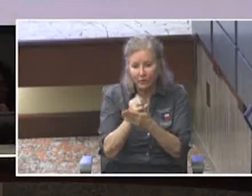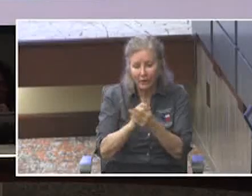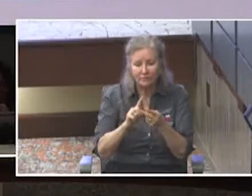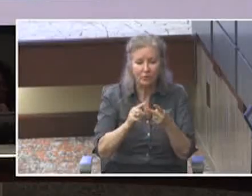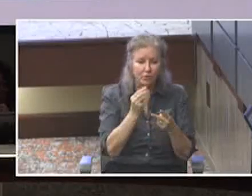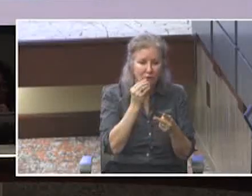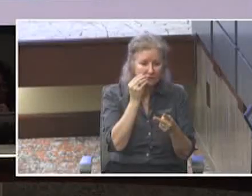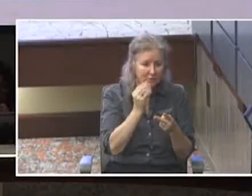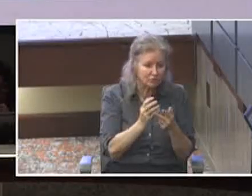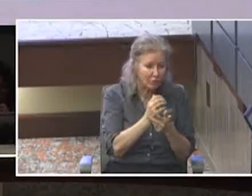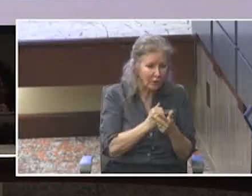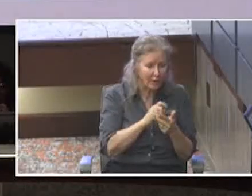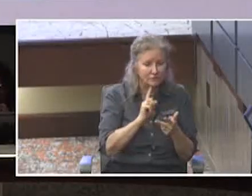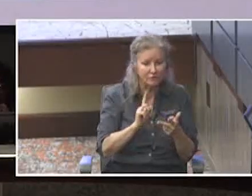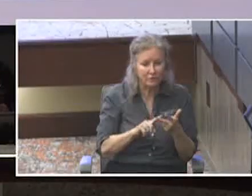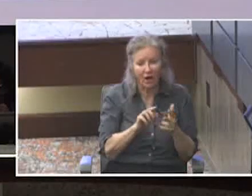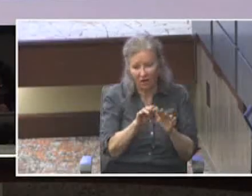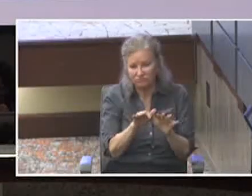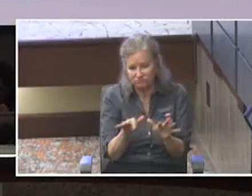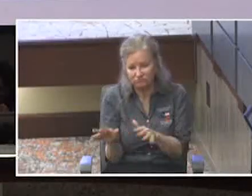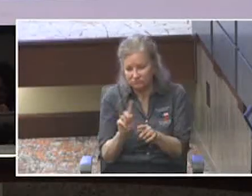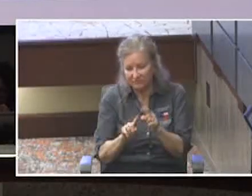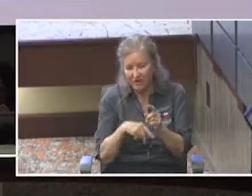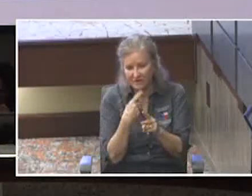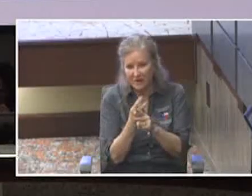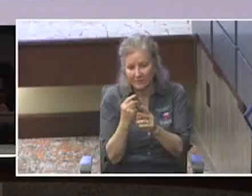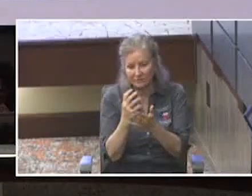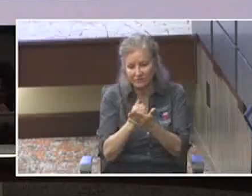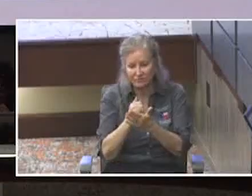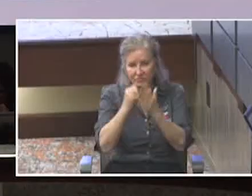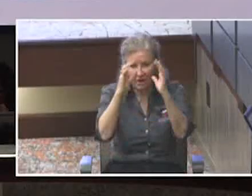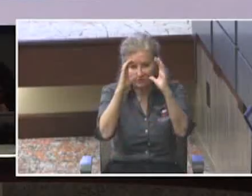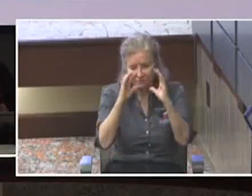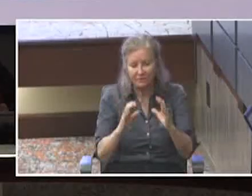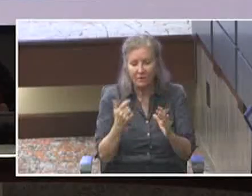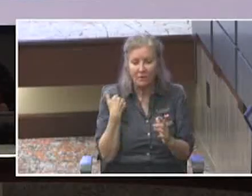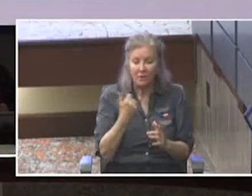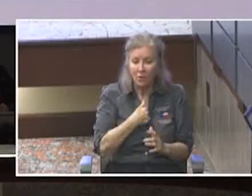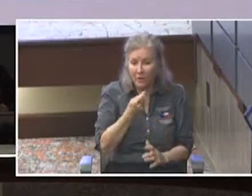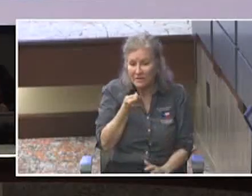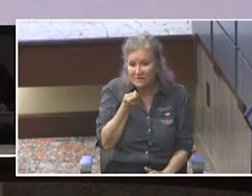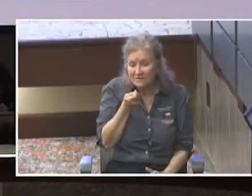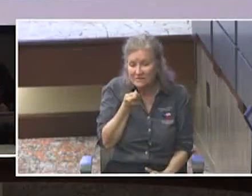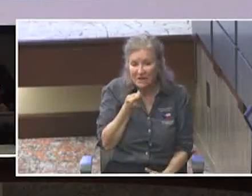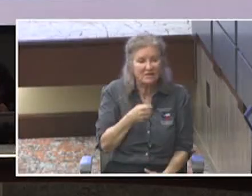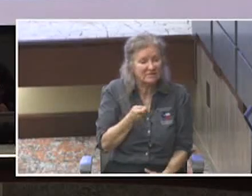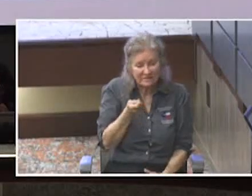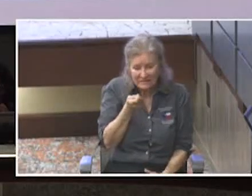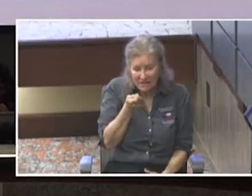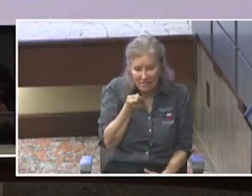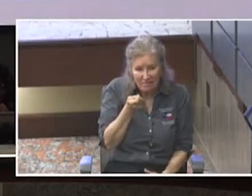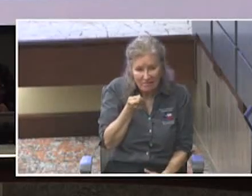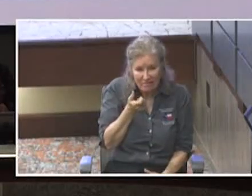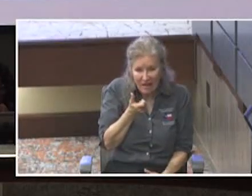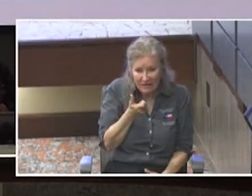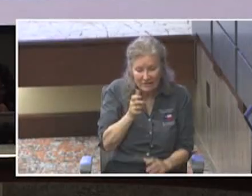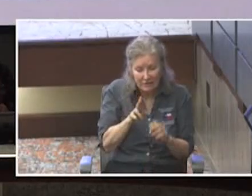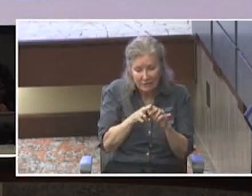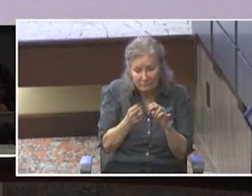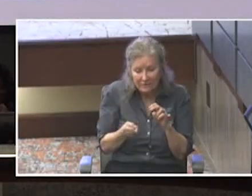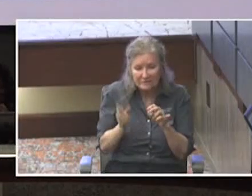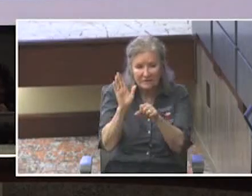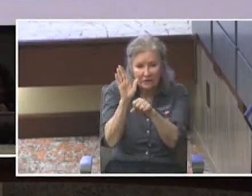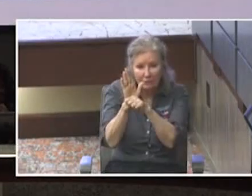collections, roll-off collections, those types of revenues. So we've had a slight, very slight minor decrease in commercial